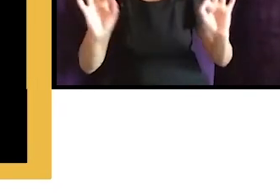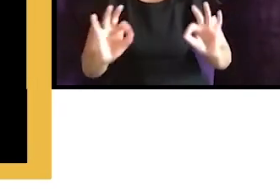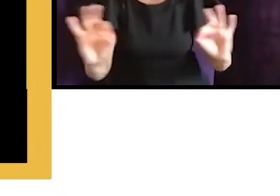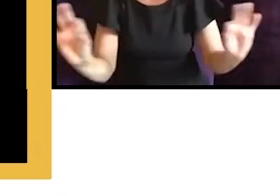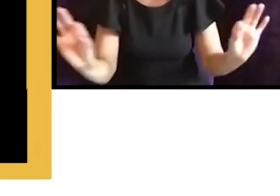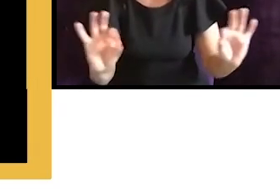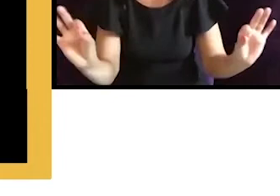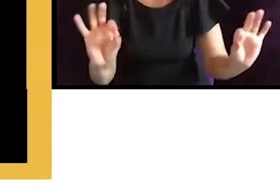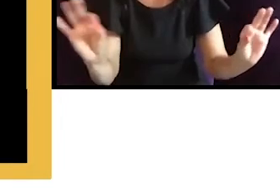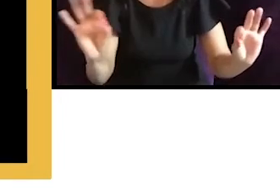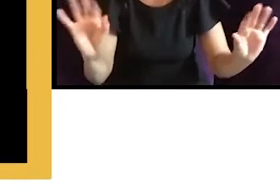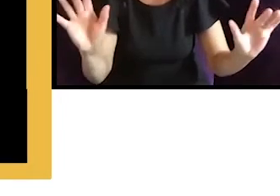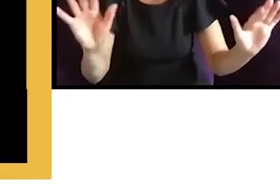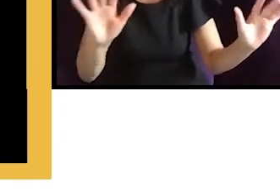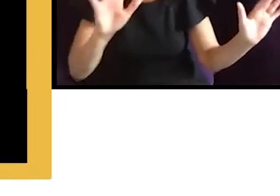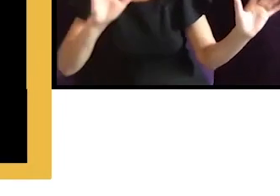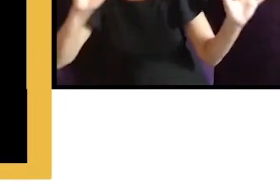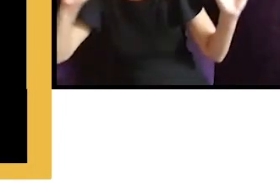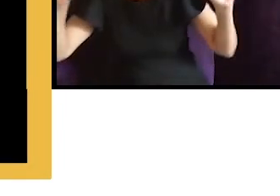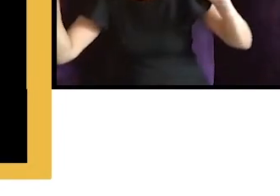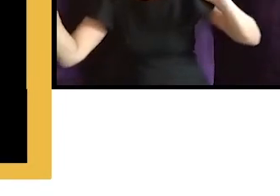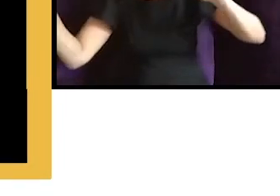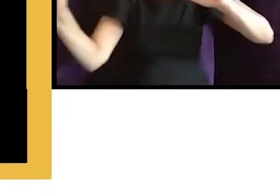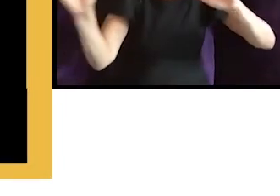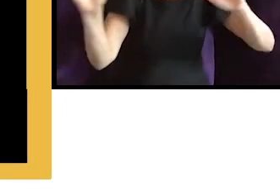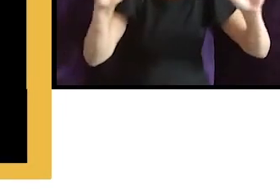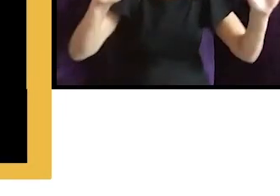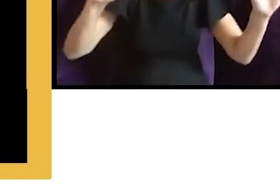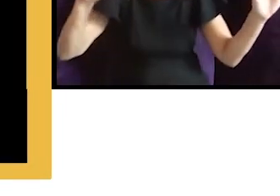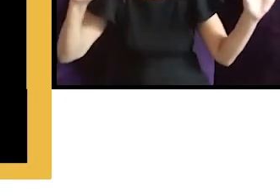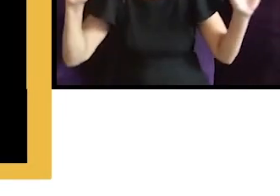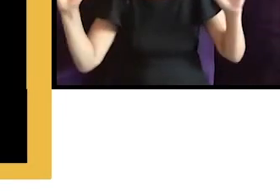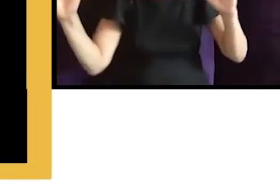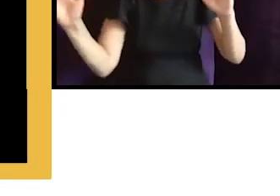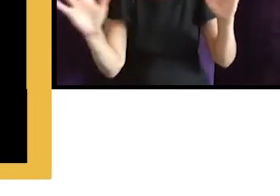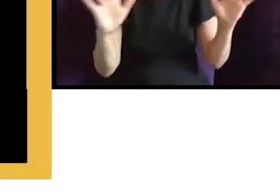easy. Ba-ba-da-ba-da-da, yeah.